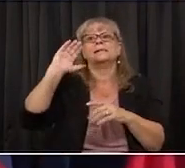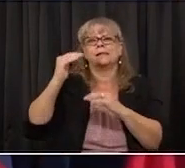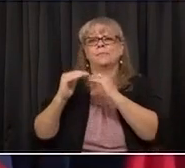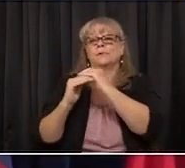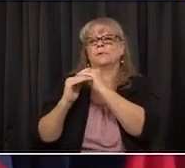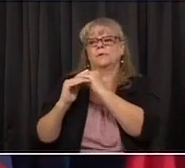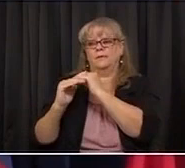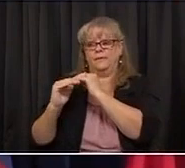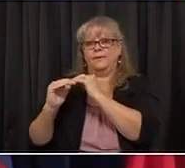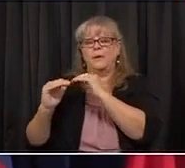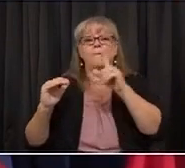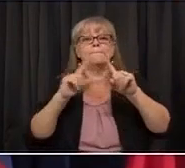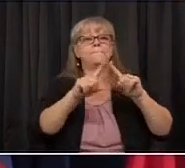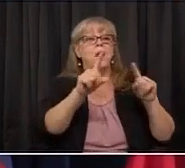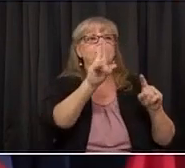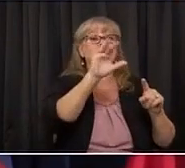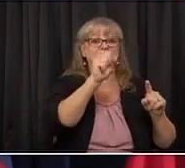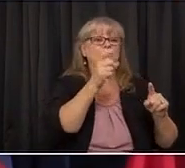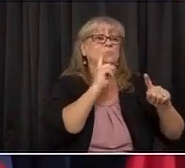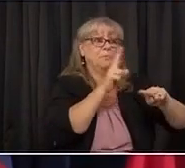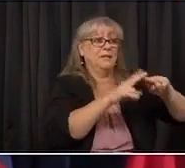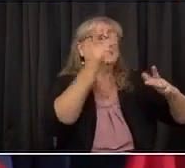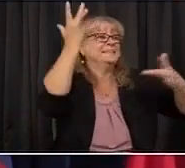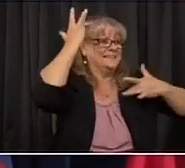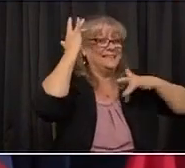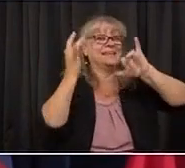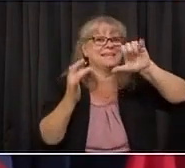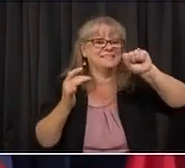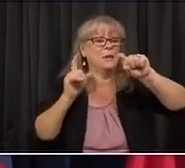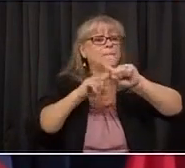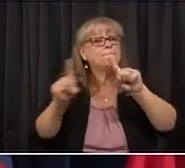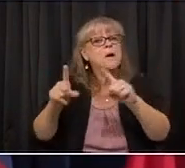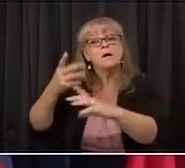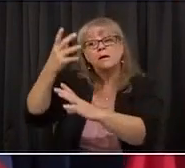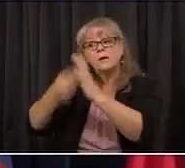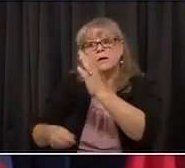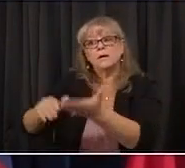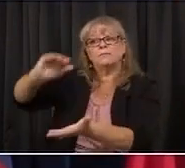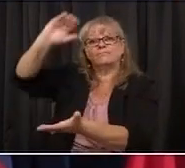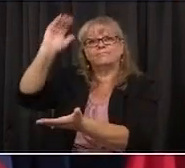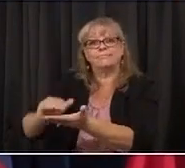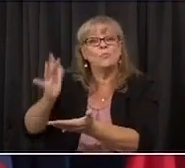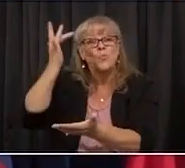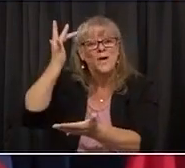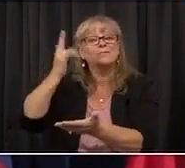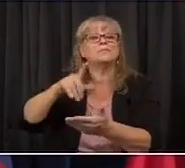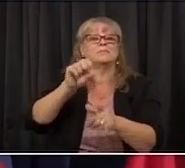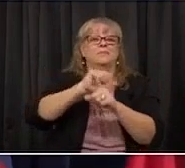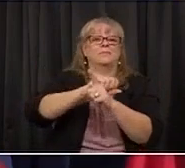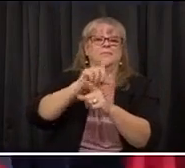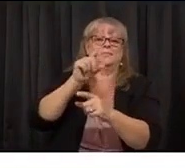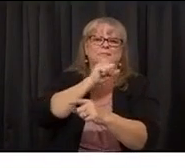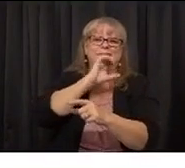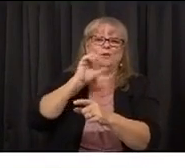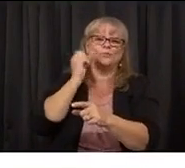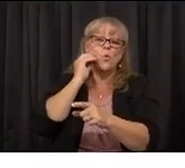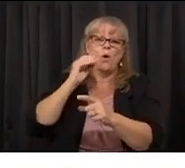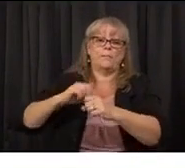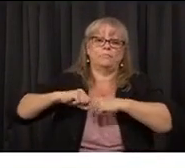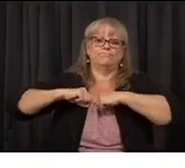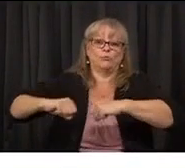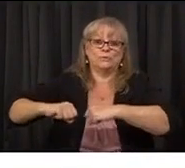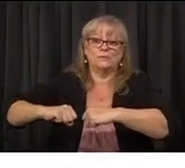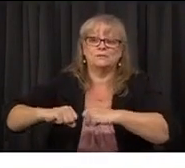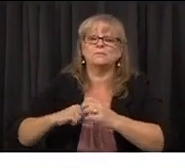success in preventing more outbreaks at nursing homes and senior centers. It's hard work, it's hands-on work, it's taxing mentally